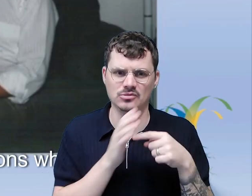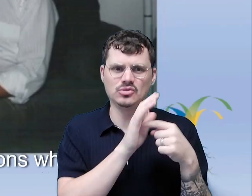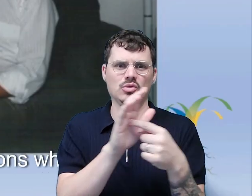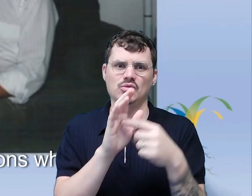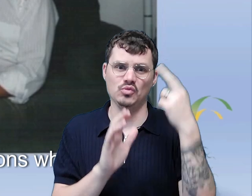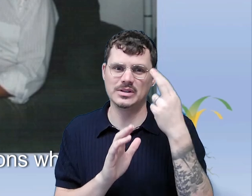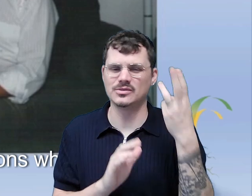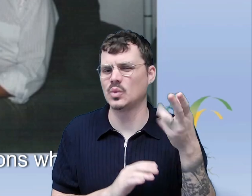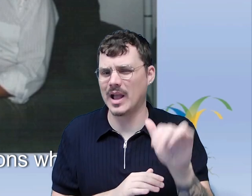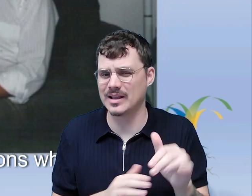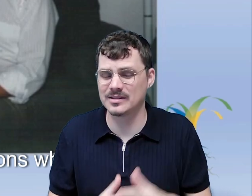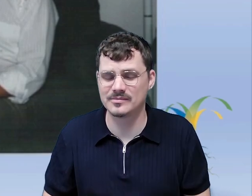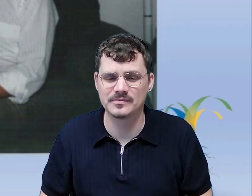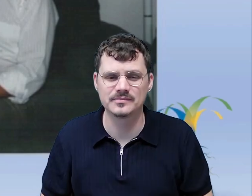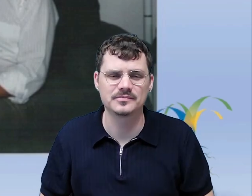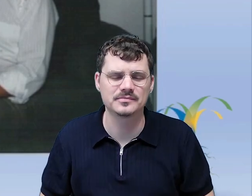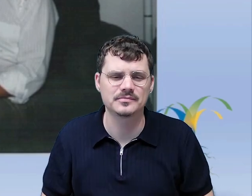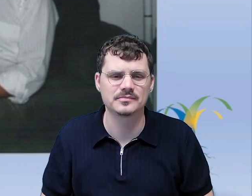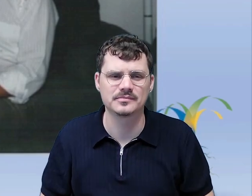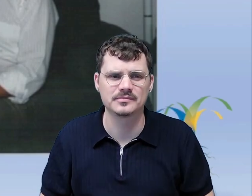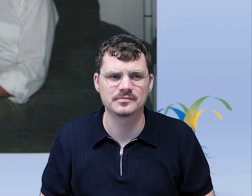he illustrates some of the reasons why.